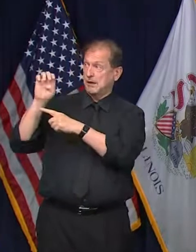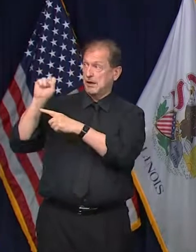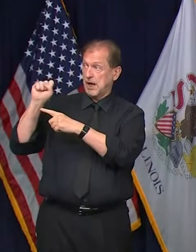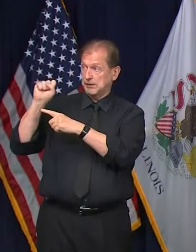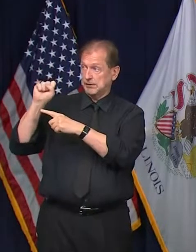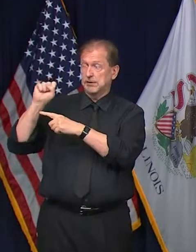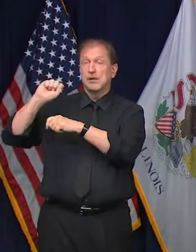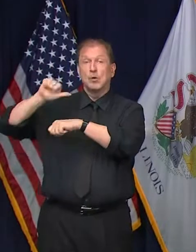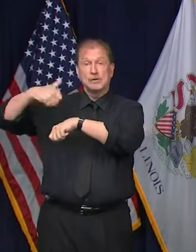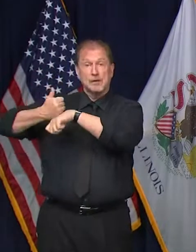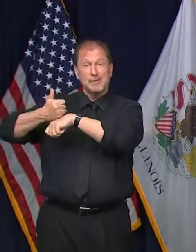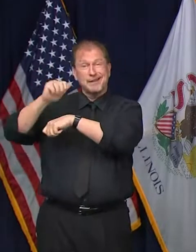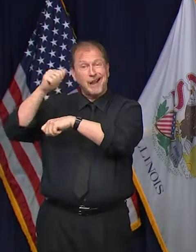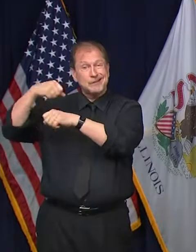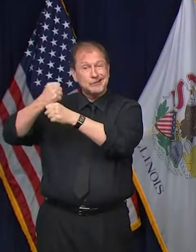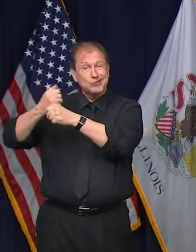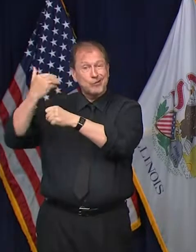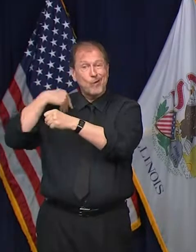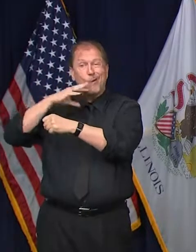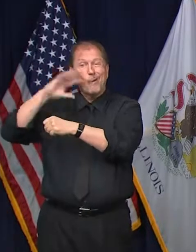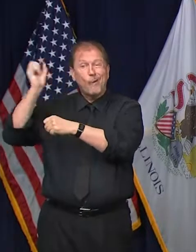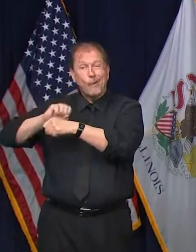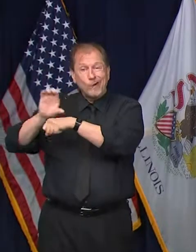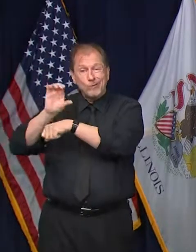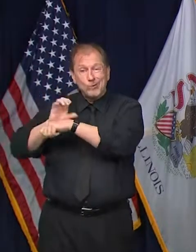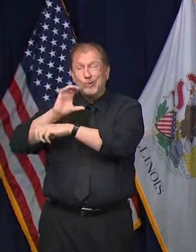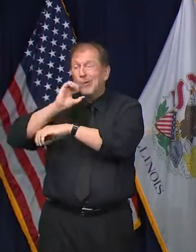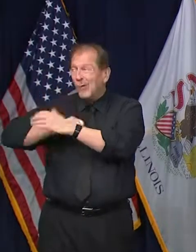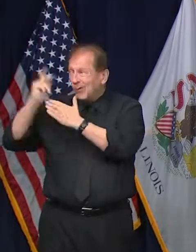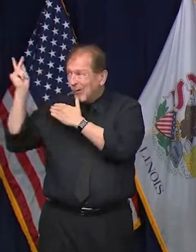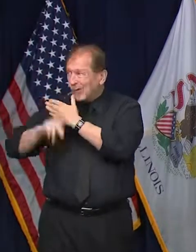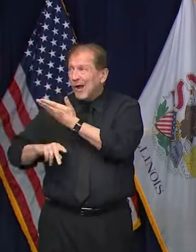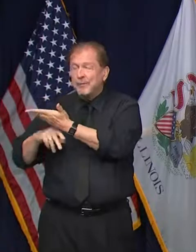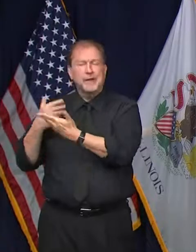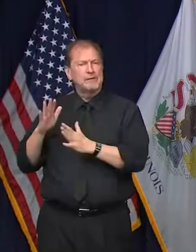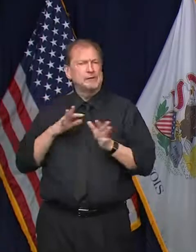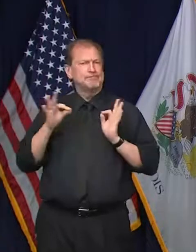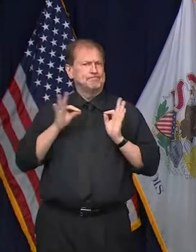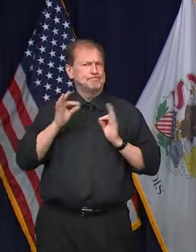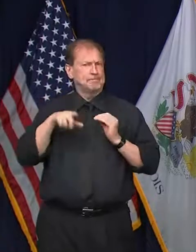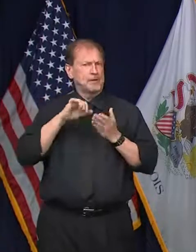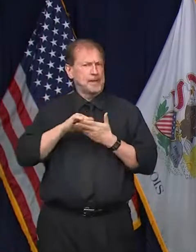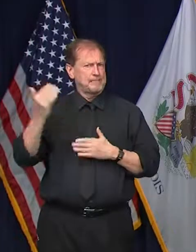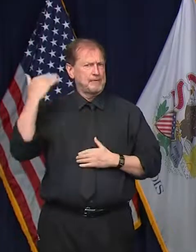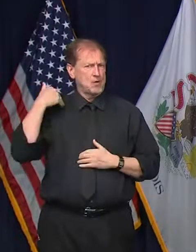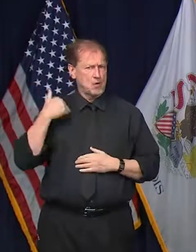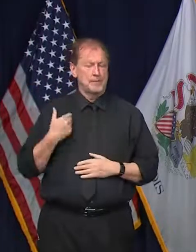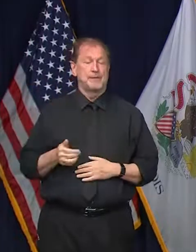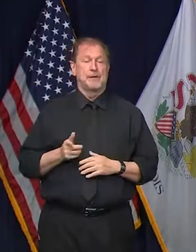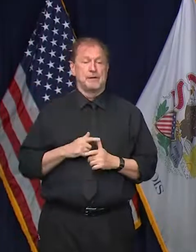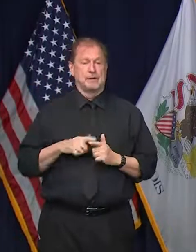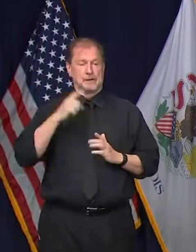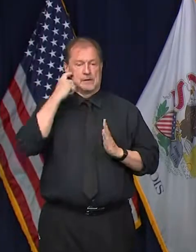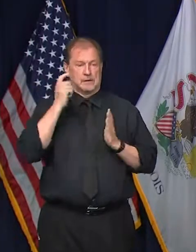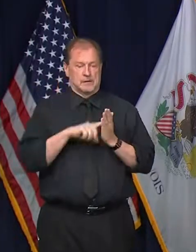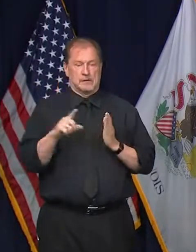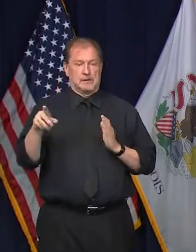this. And of course, when it became clear that we were going to see a rush